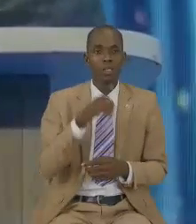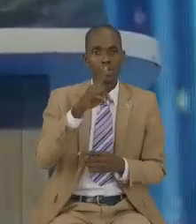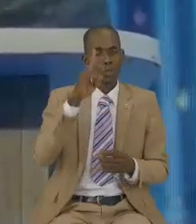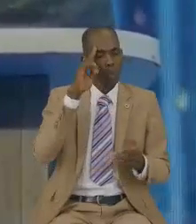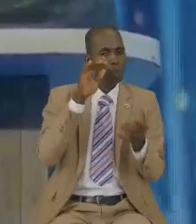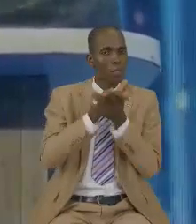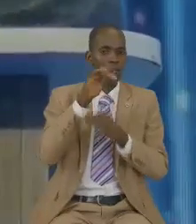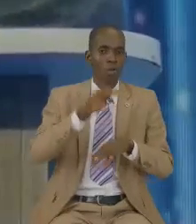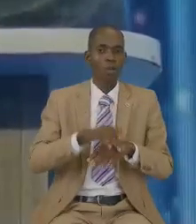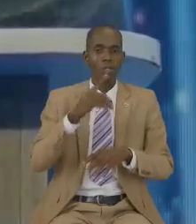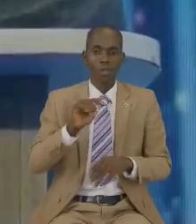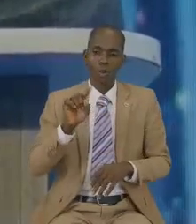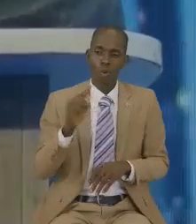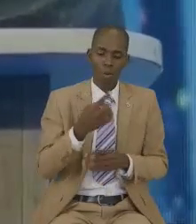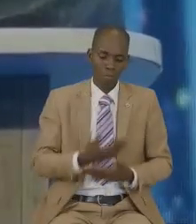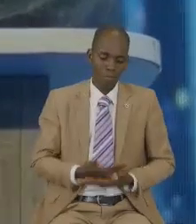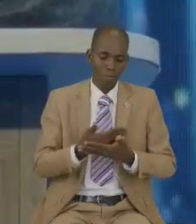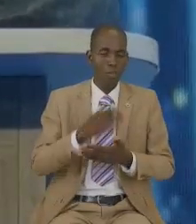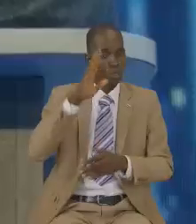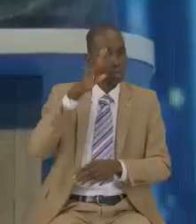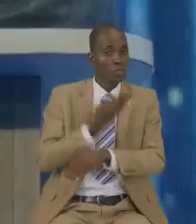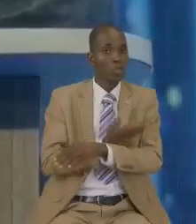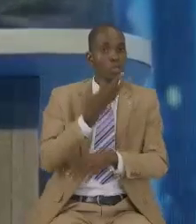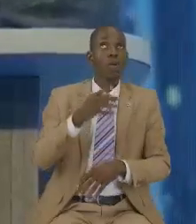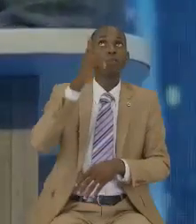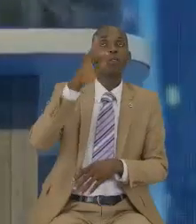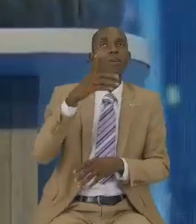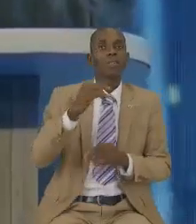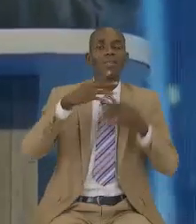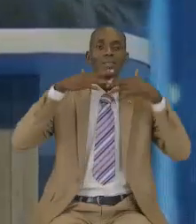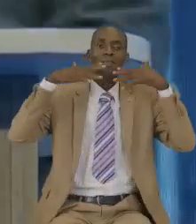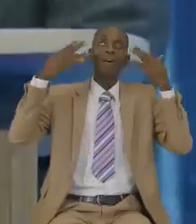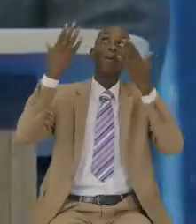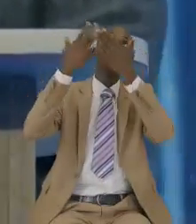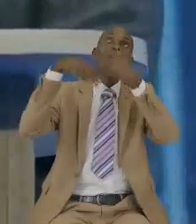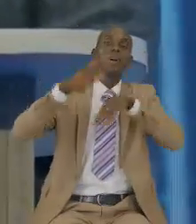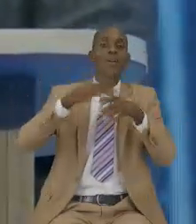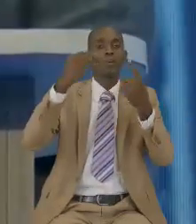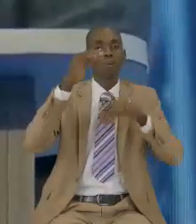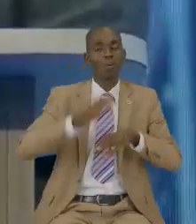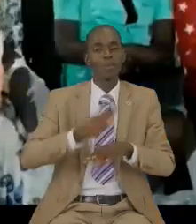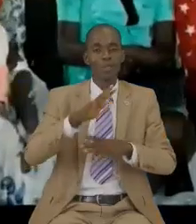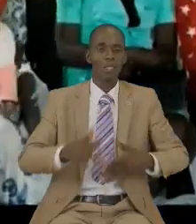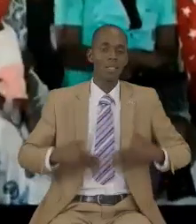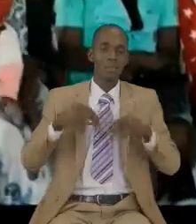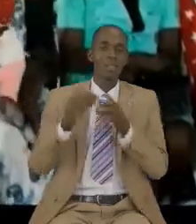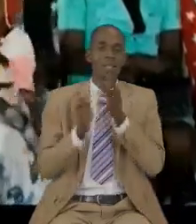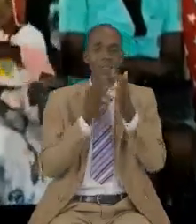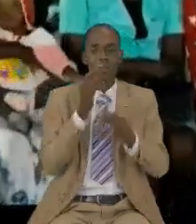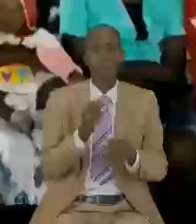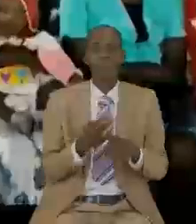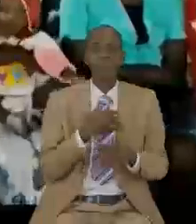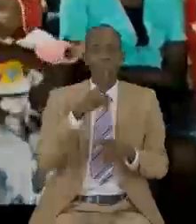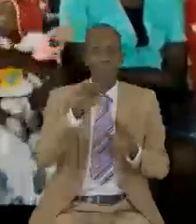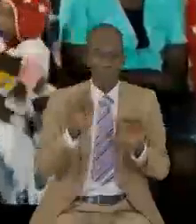the only begotten Son of God, the smile of heaven comes upon your life. And then you can